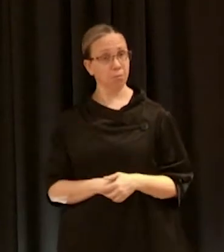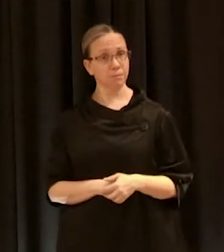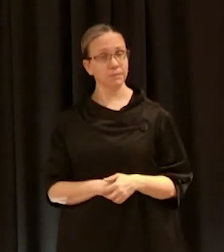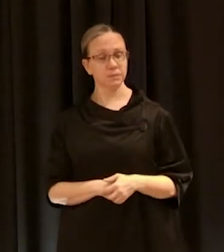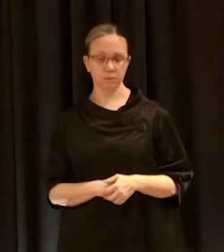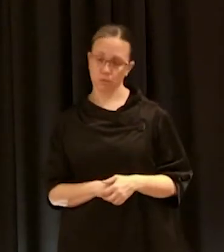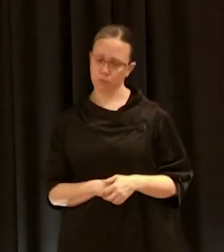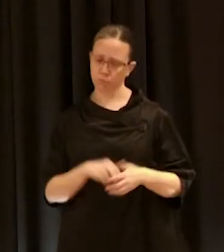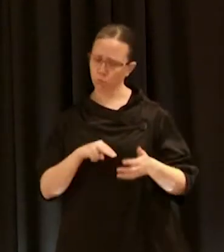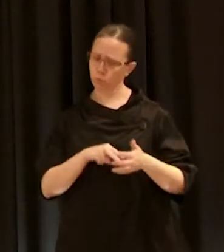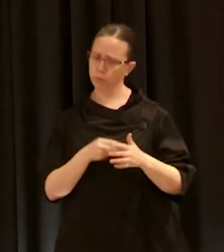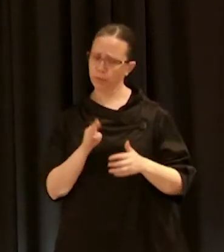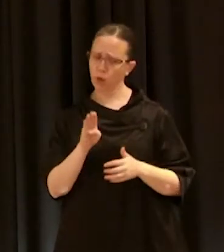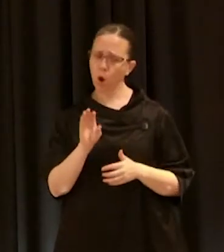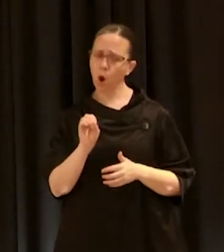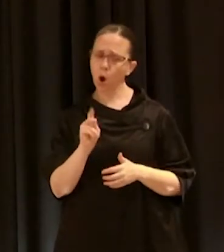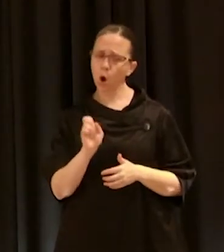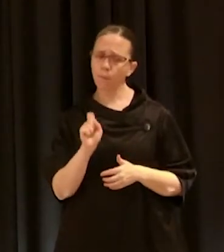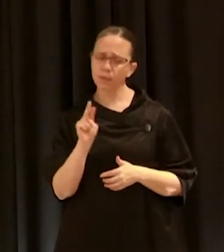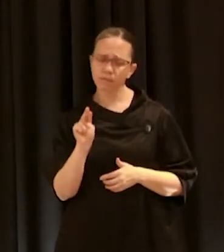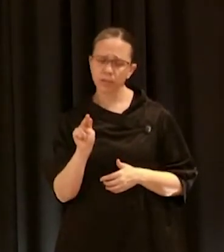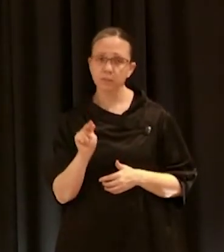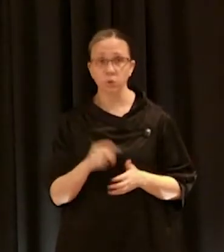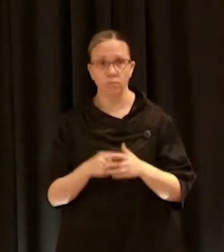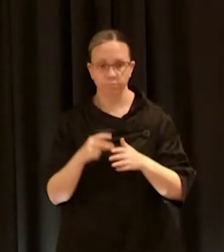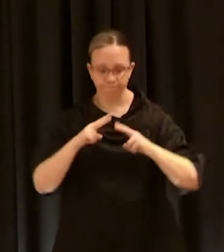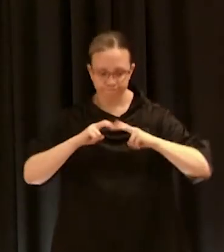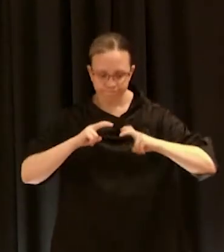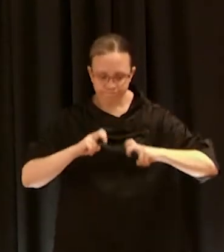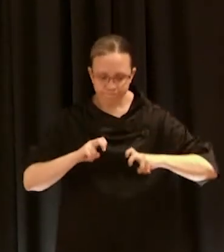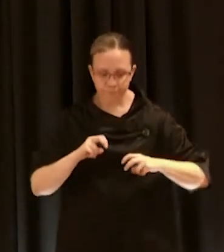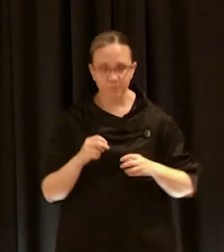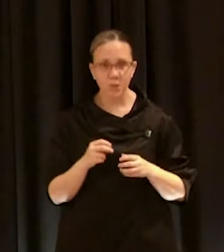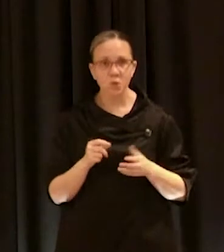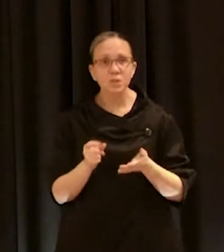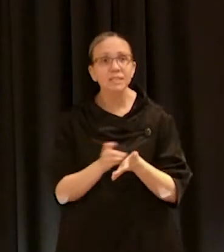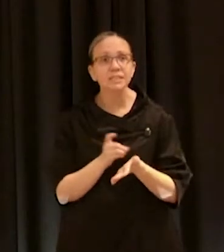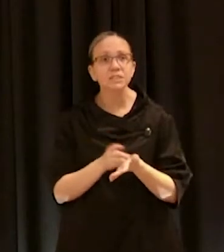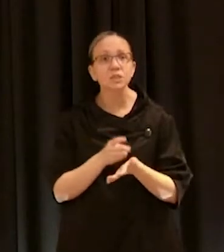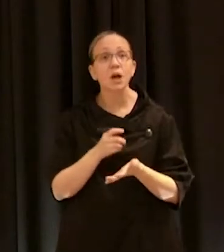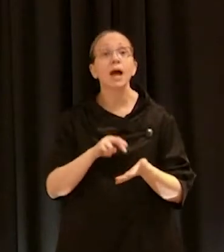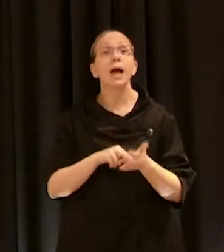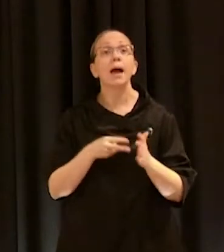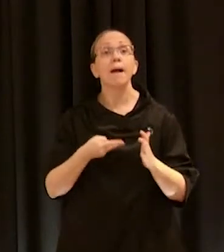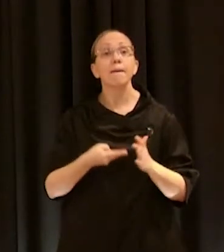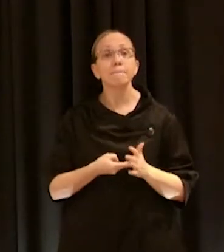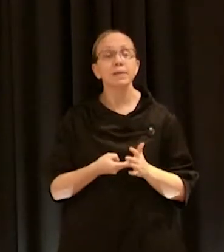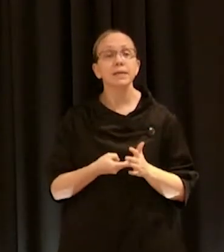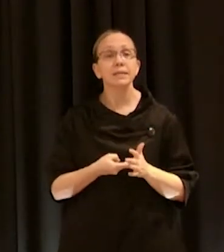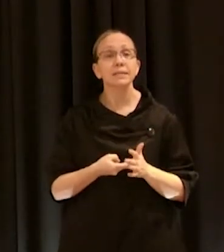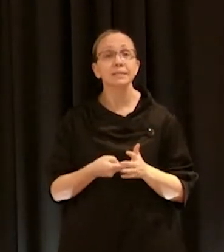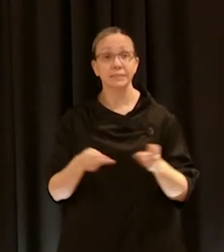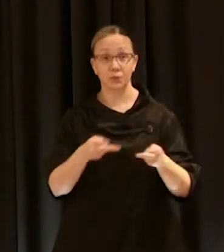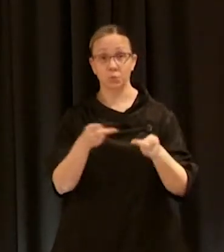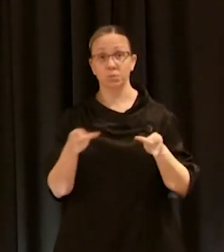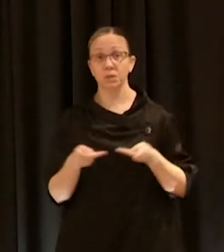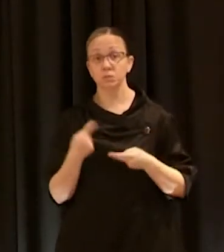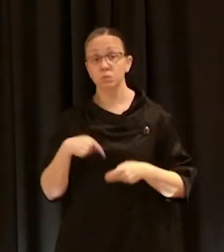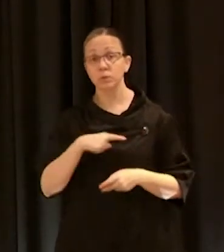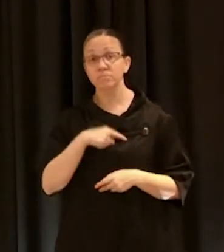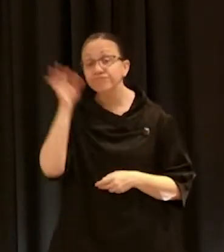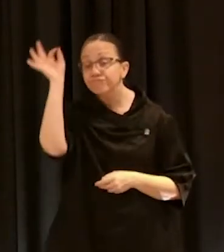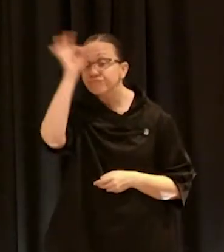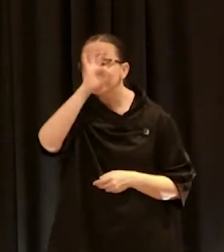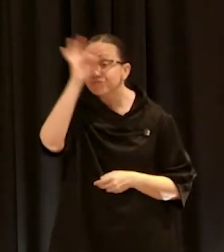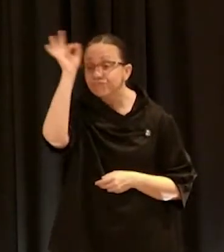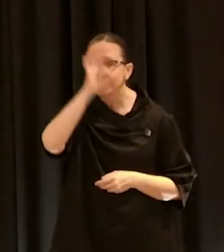So I was like, well, what does oblivion mean? So I looked up the word oblivion. It means the state of being unaware of what